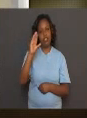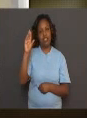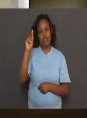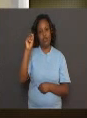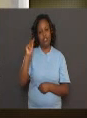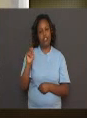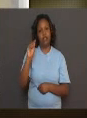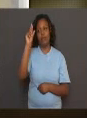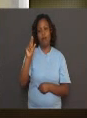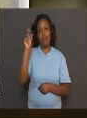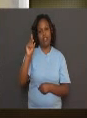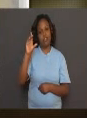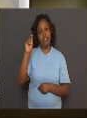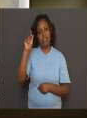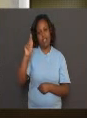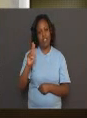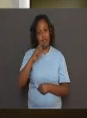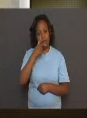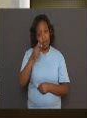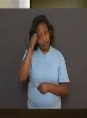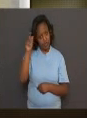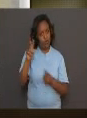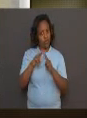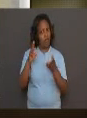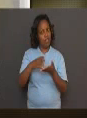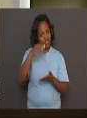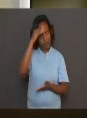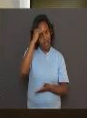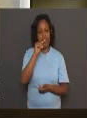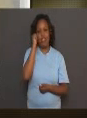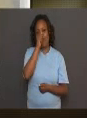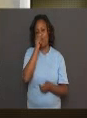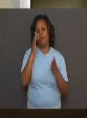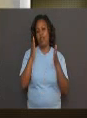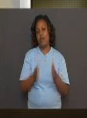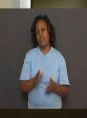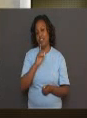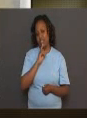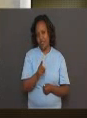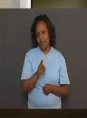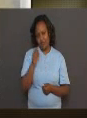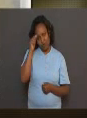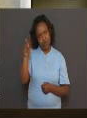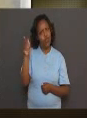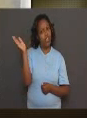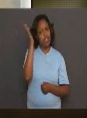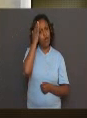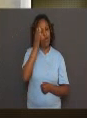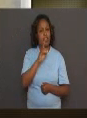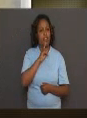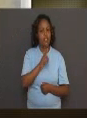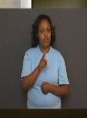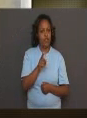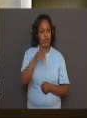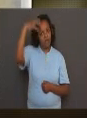Baikedine? He was a well-educated Ethiopian who was famous for criticizing